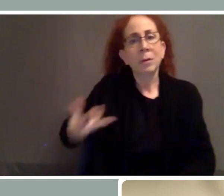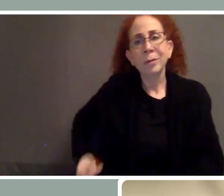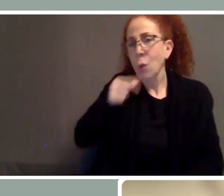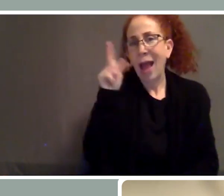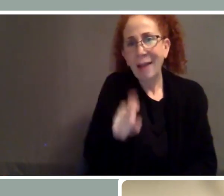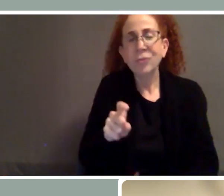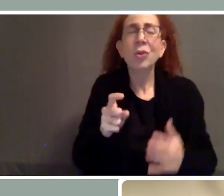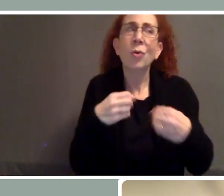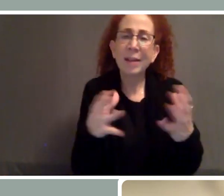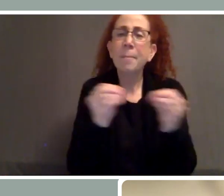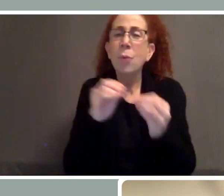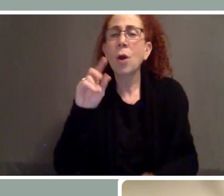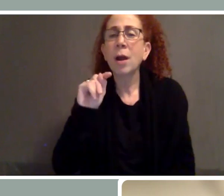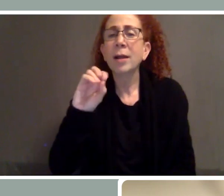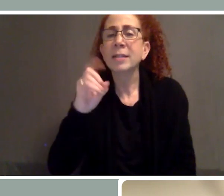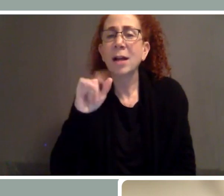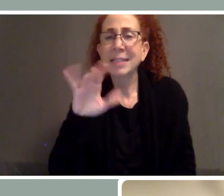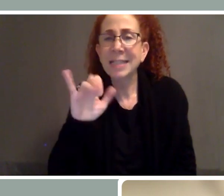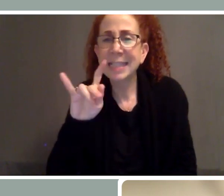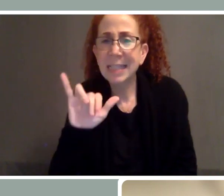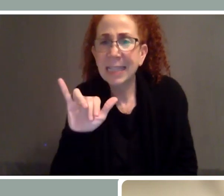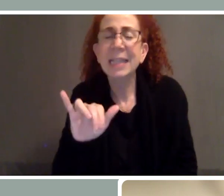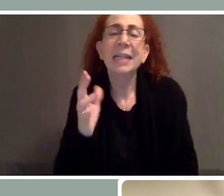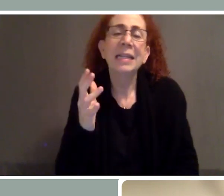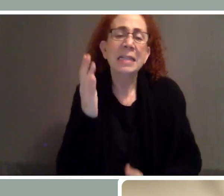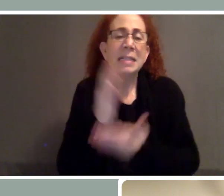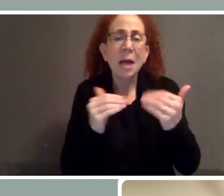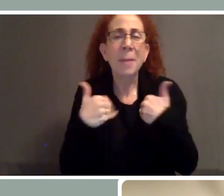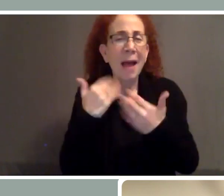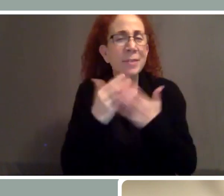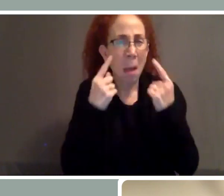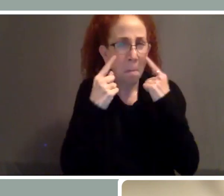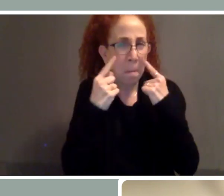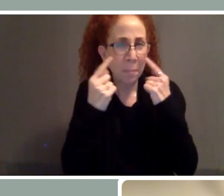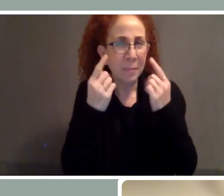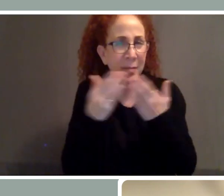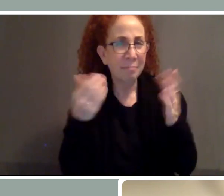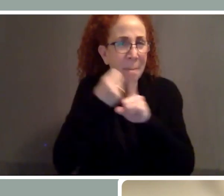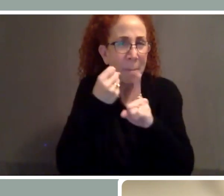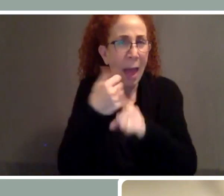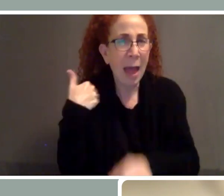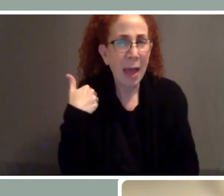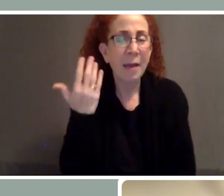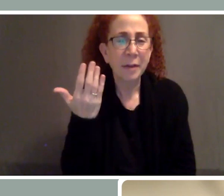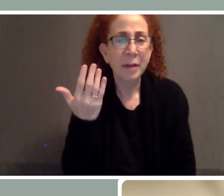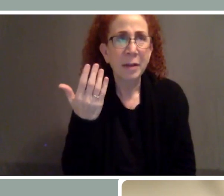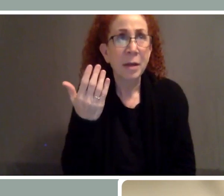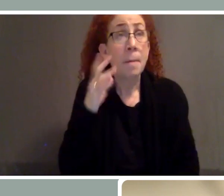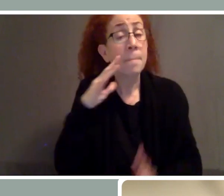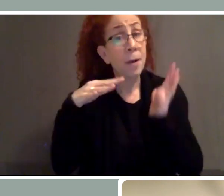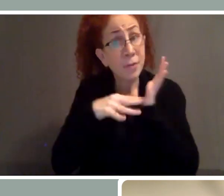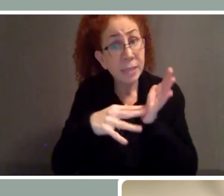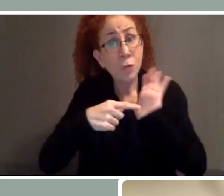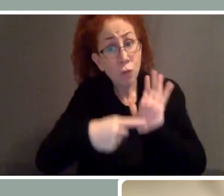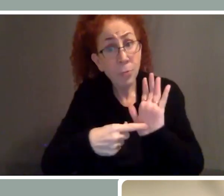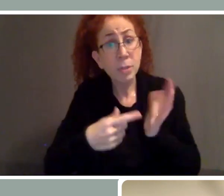more in terms of toxicity. Some of them have a little bit of visual stuff going on, although it looks like in the studies that were presented, it